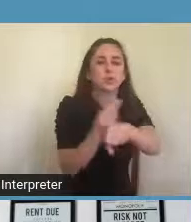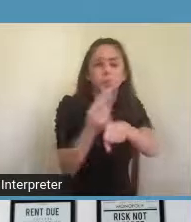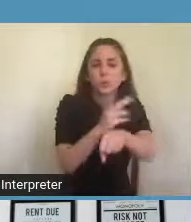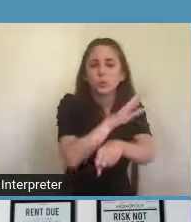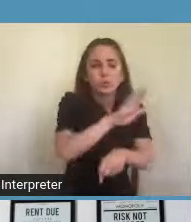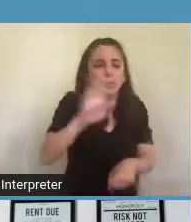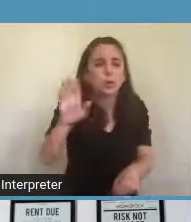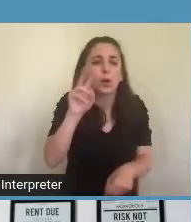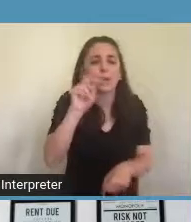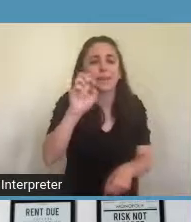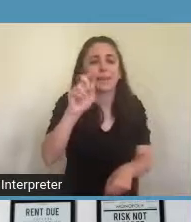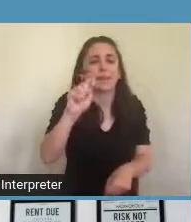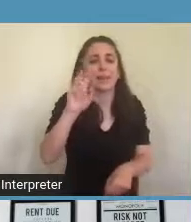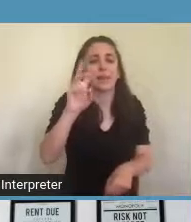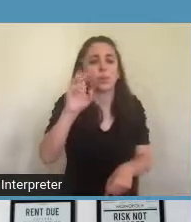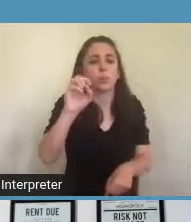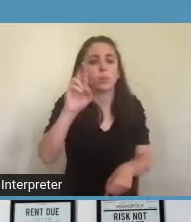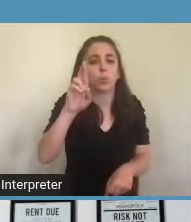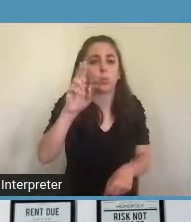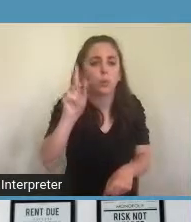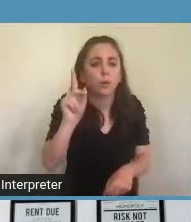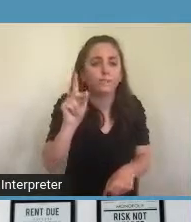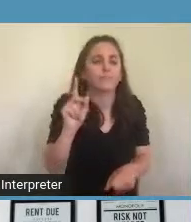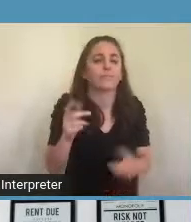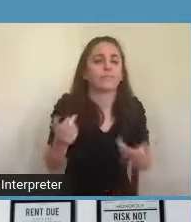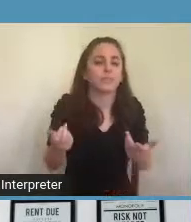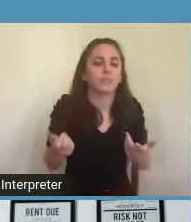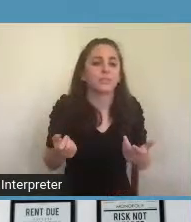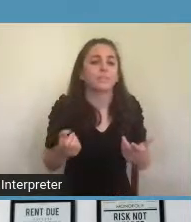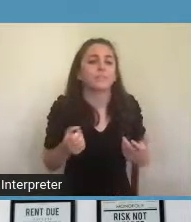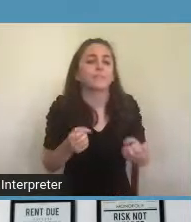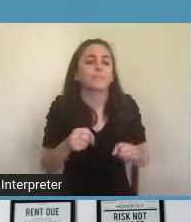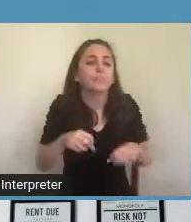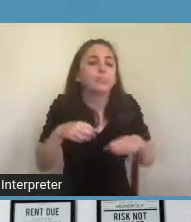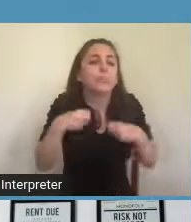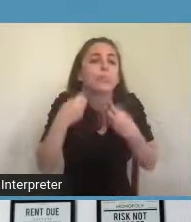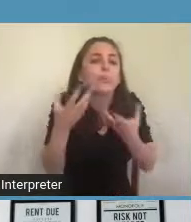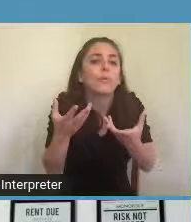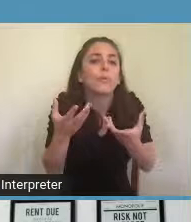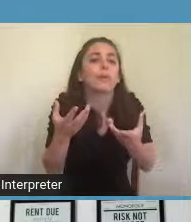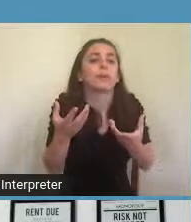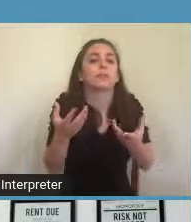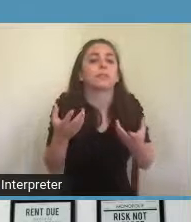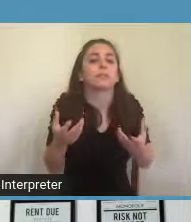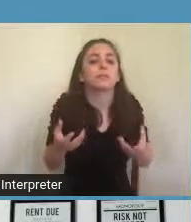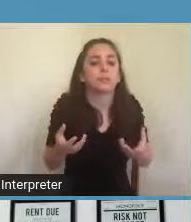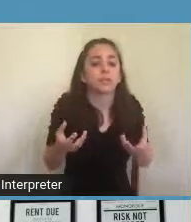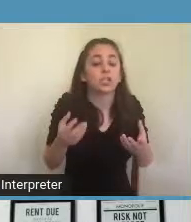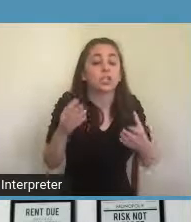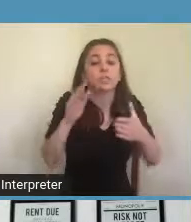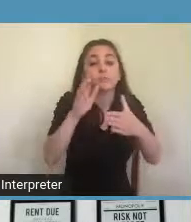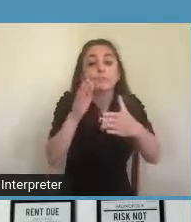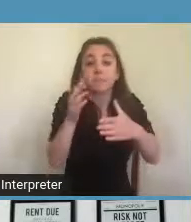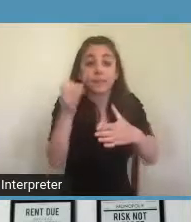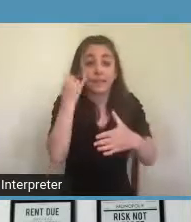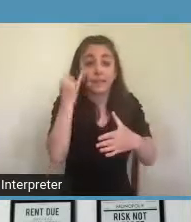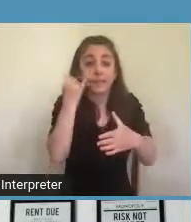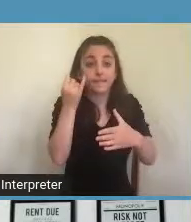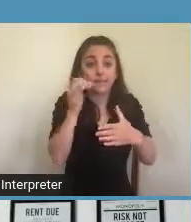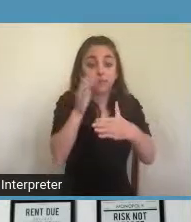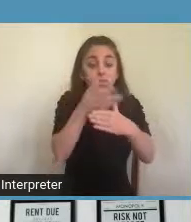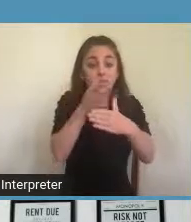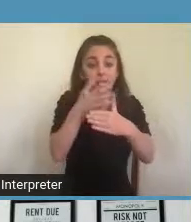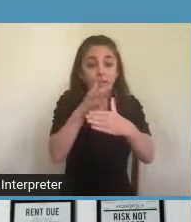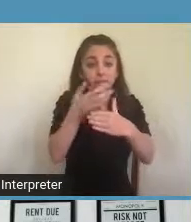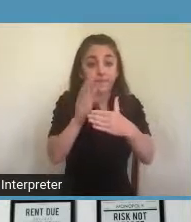sharing the video, but providing social messaging copy for easy sharing. So anytime we share a video or we're working with clients, we're